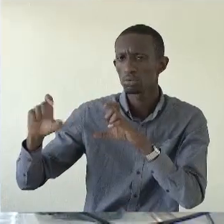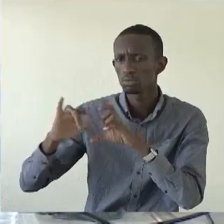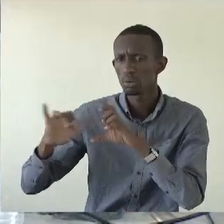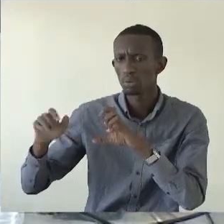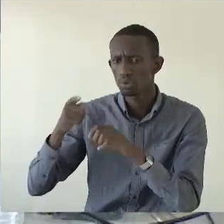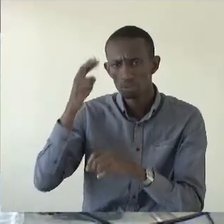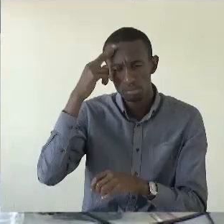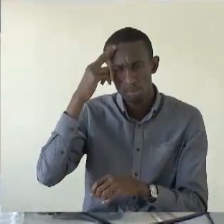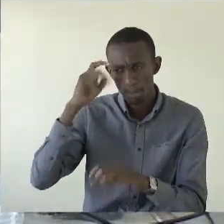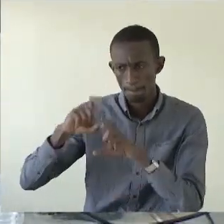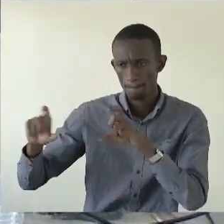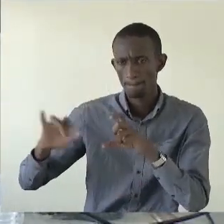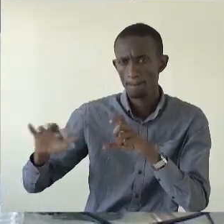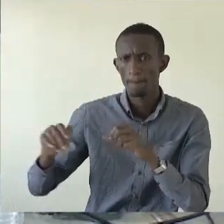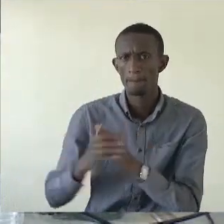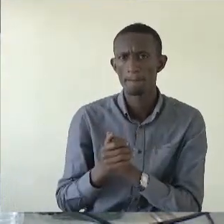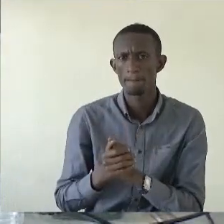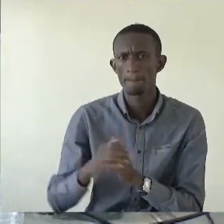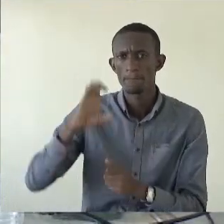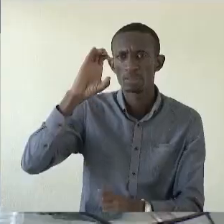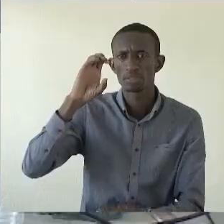alkane, if the hydrocarbons are